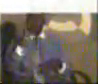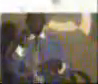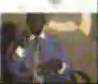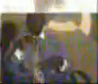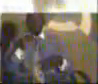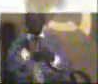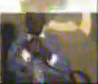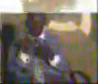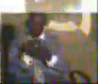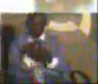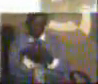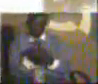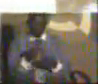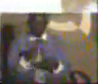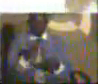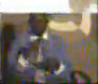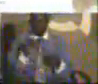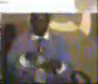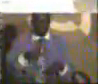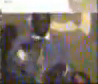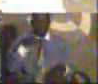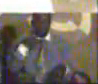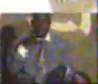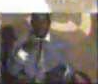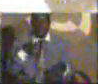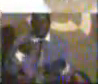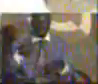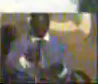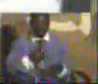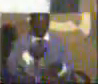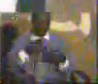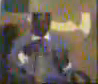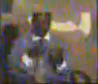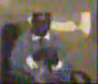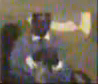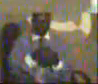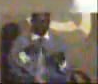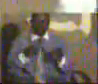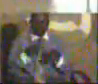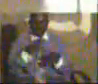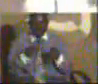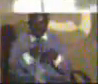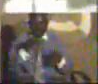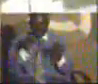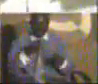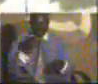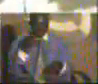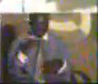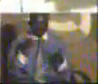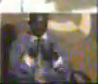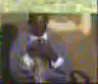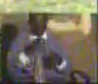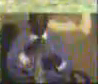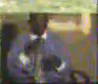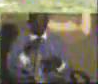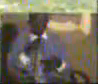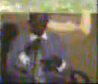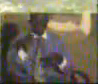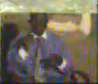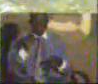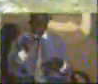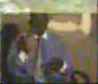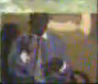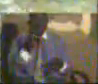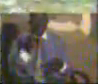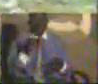the situation that meets the eye here? Thank you very much. And as you can see, this is the Auchi pump station, water